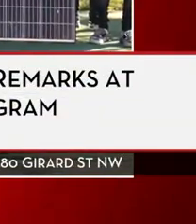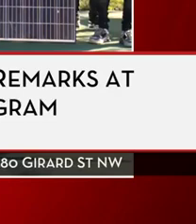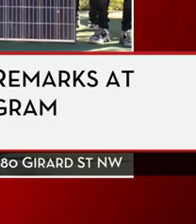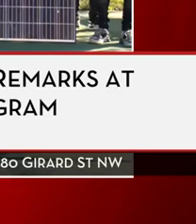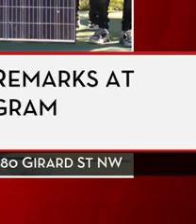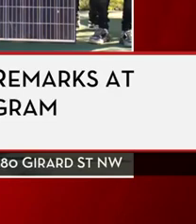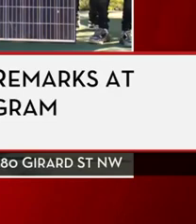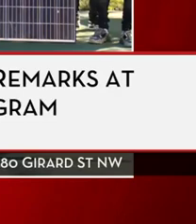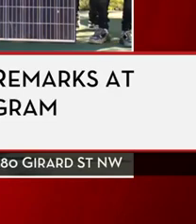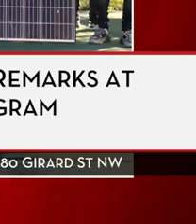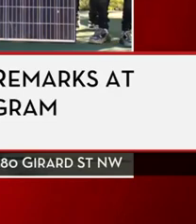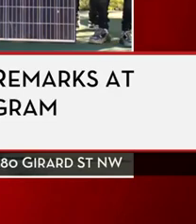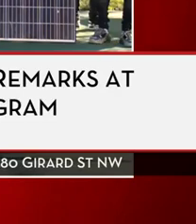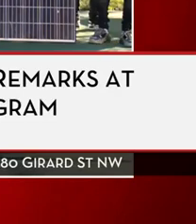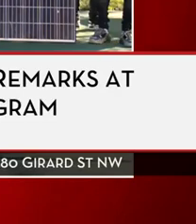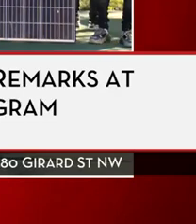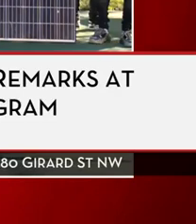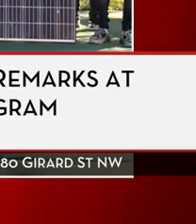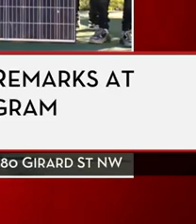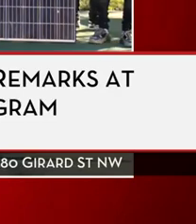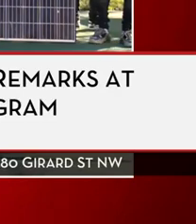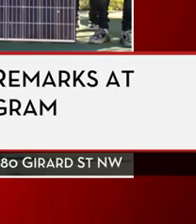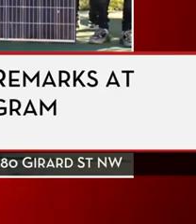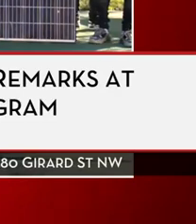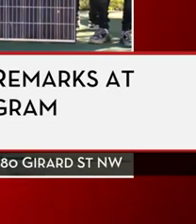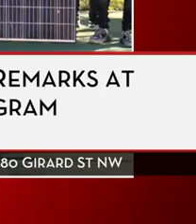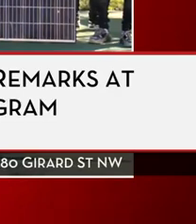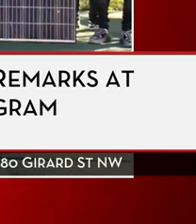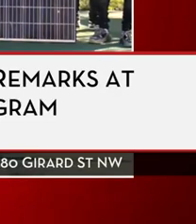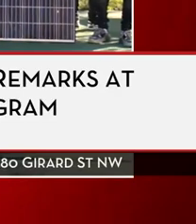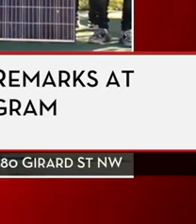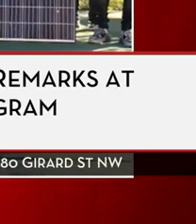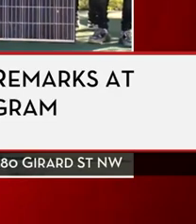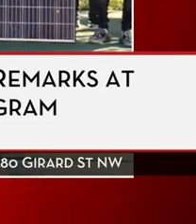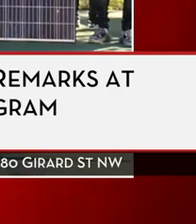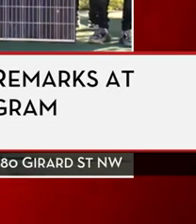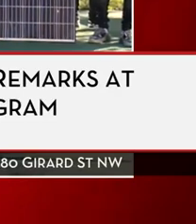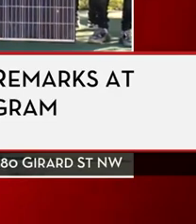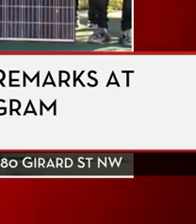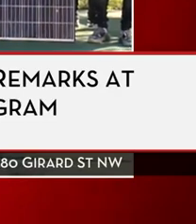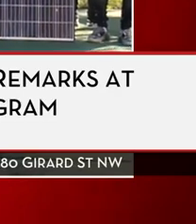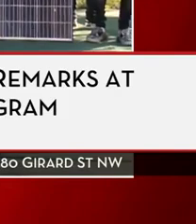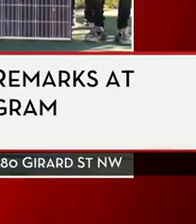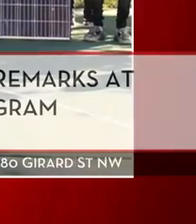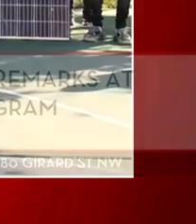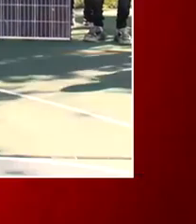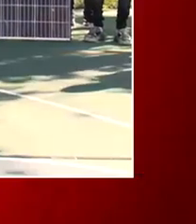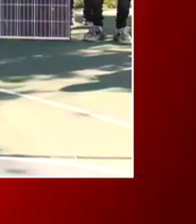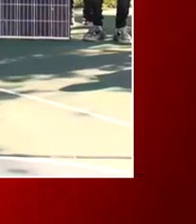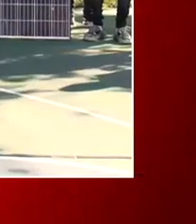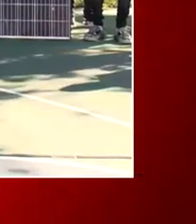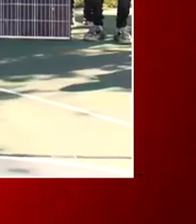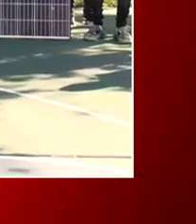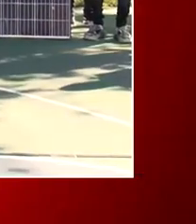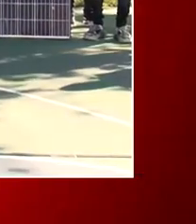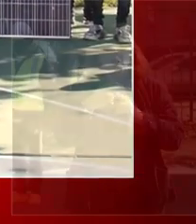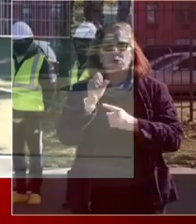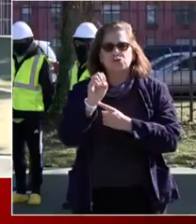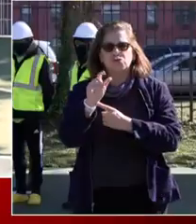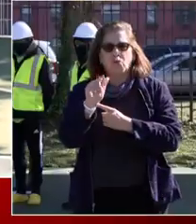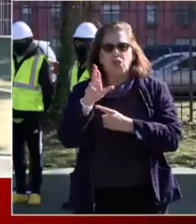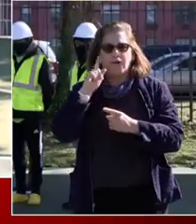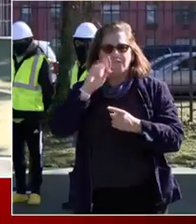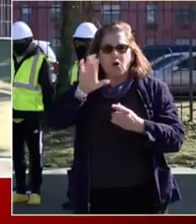I want to start by saying welcome to this event to support Solar for All and Solar World DC, hosted by the Mayor Office of